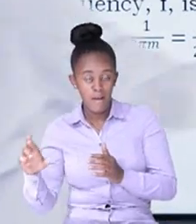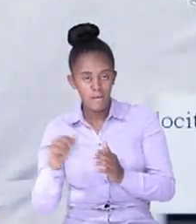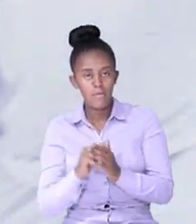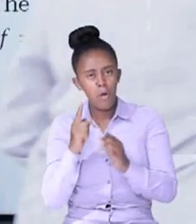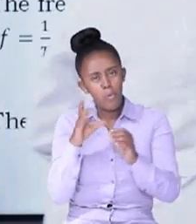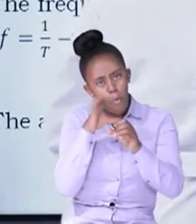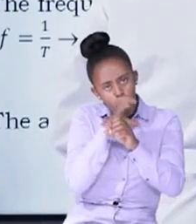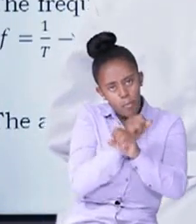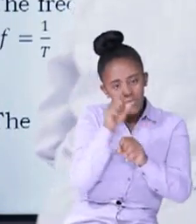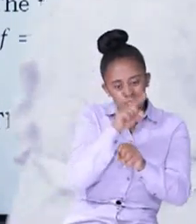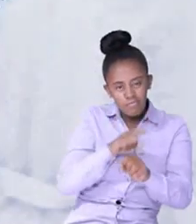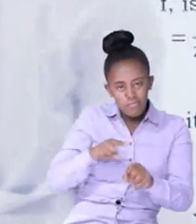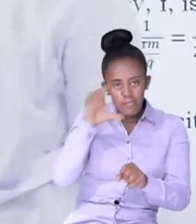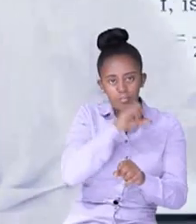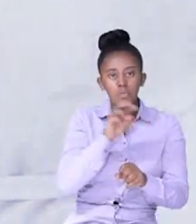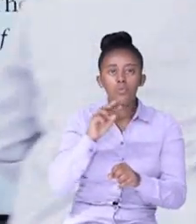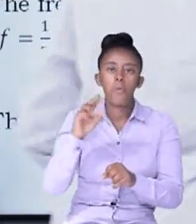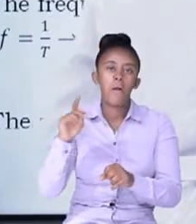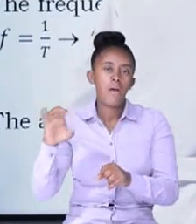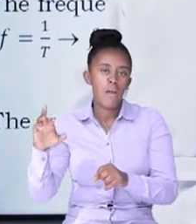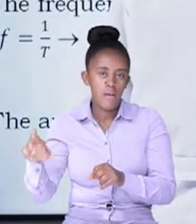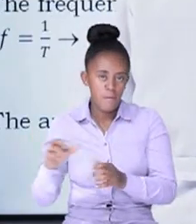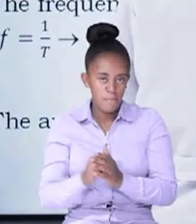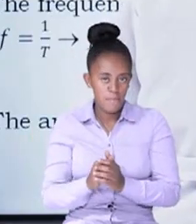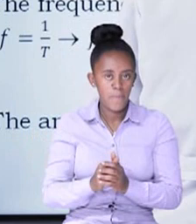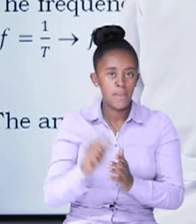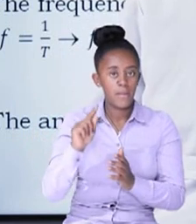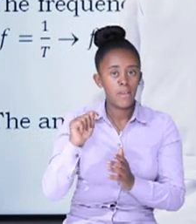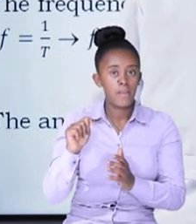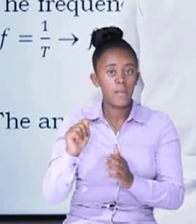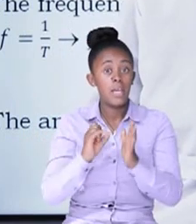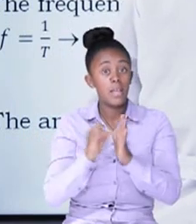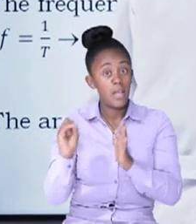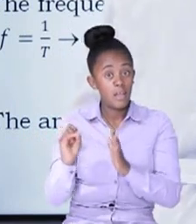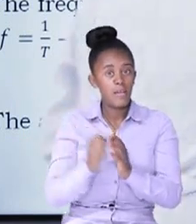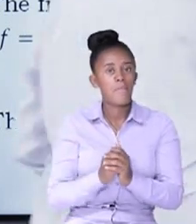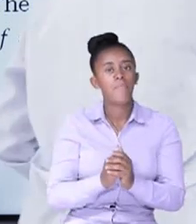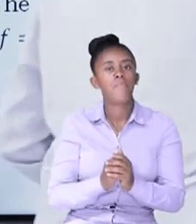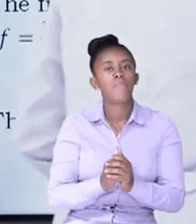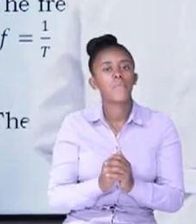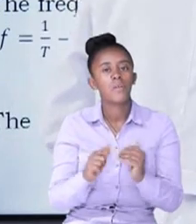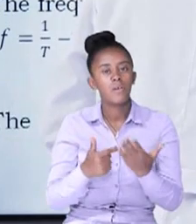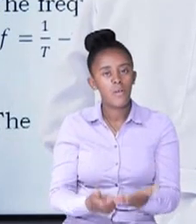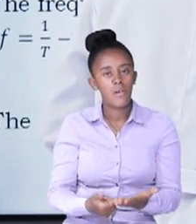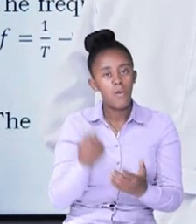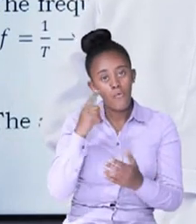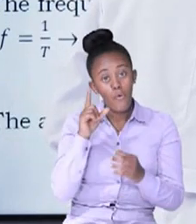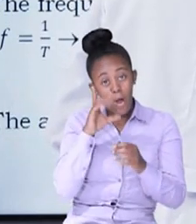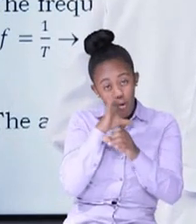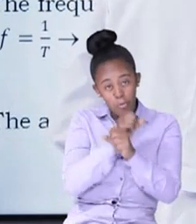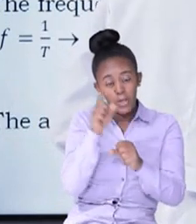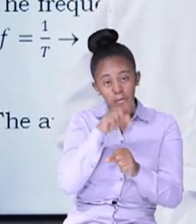pass, or it might be possible to use r times theta. Theta is for one complete is 2 pi, and here you have r. So for one